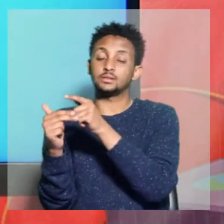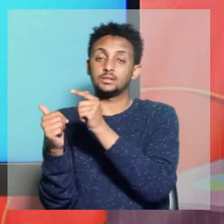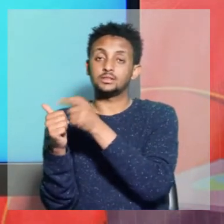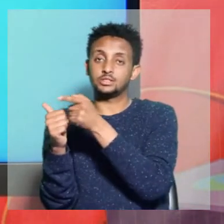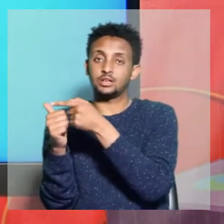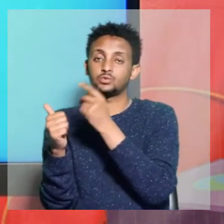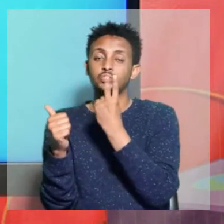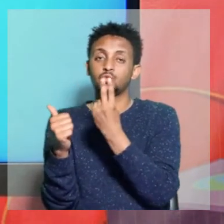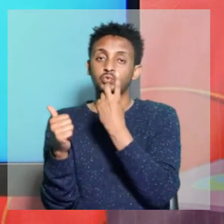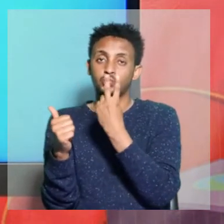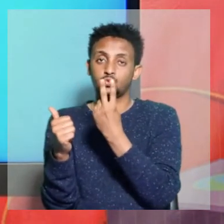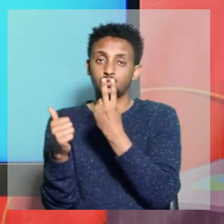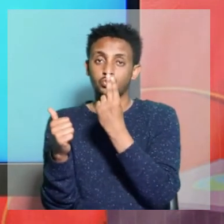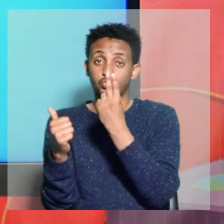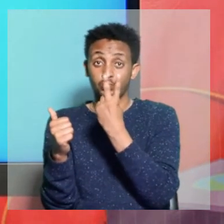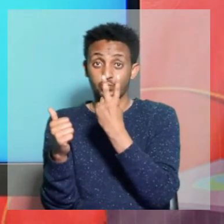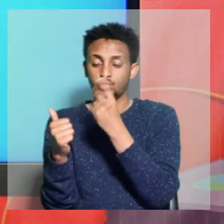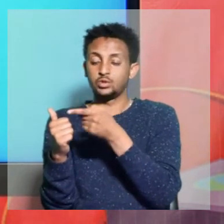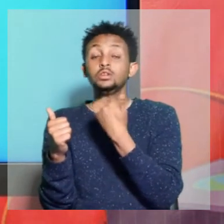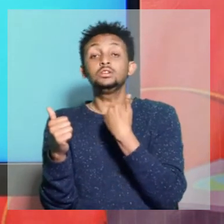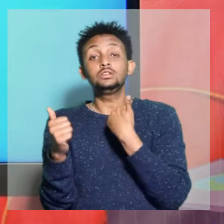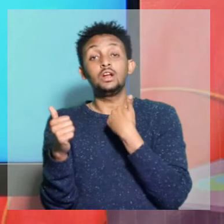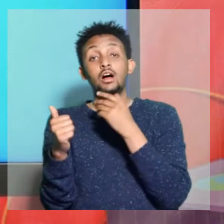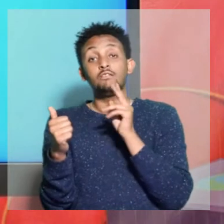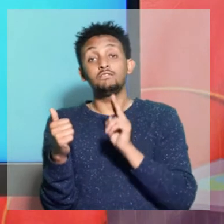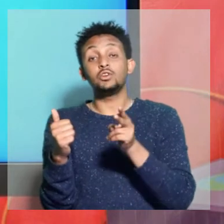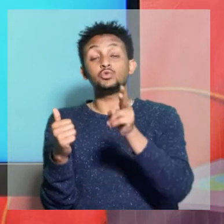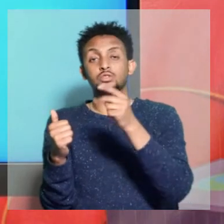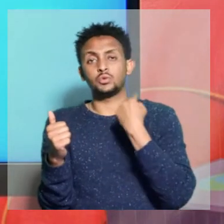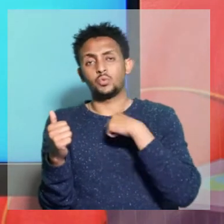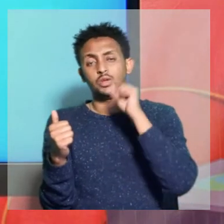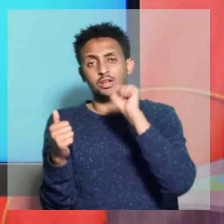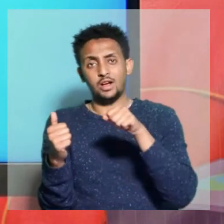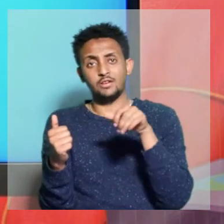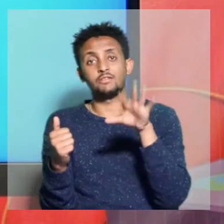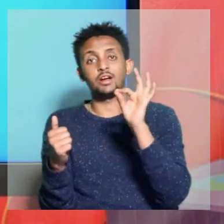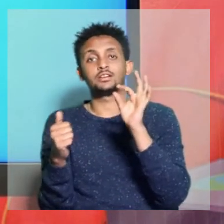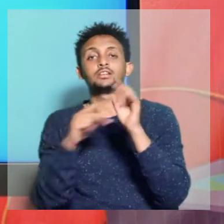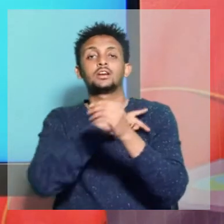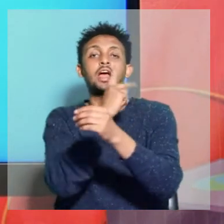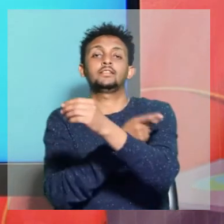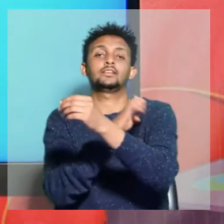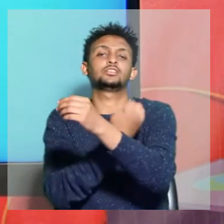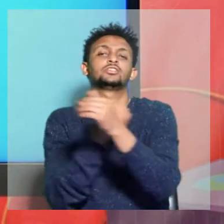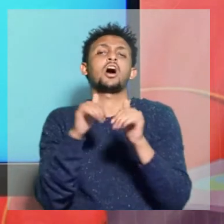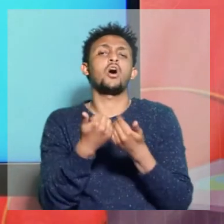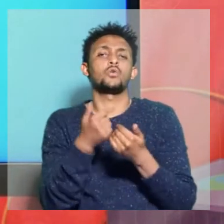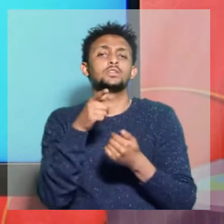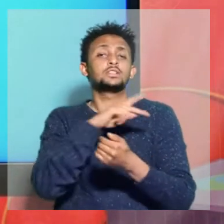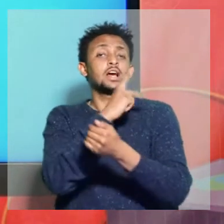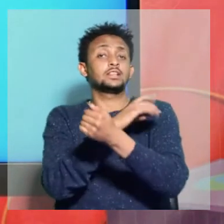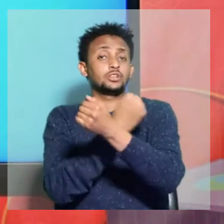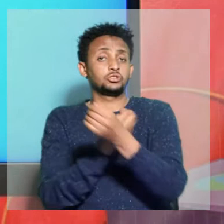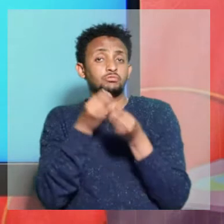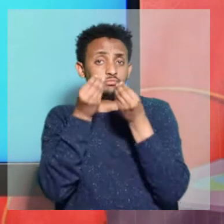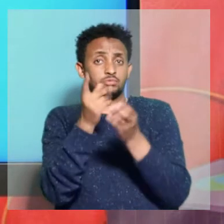u2. So since they have velocity, we can find their kinetic energy. How? We know that kinetic energy is